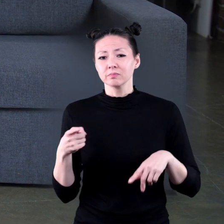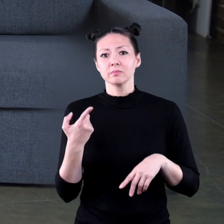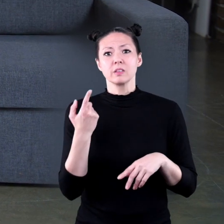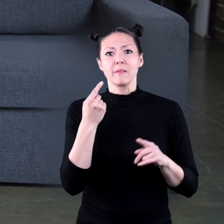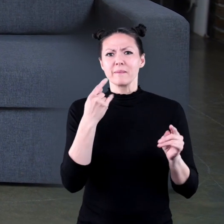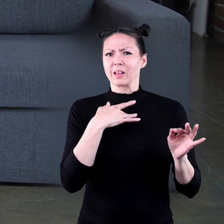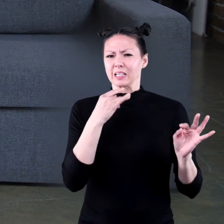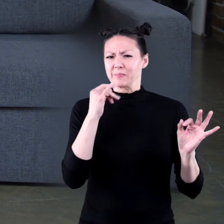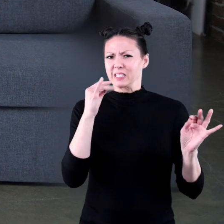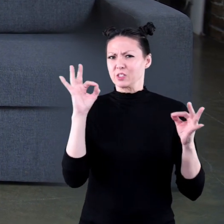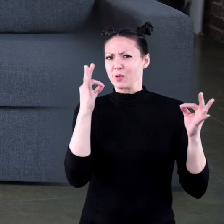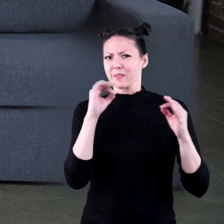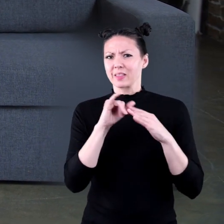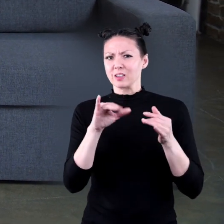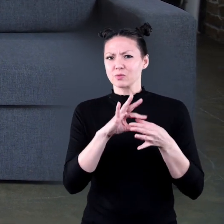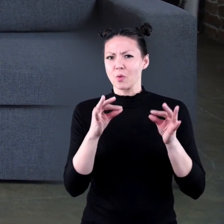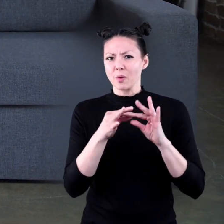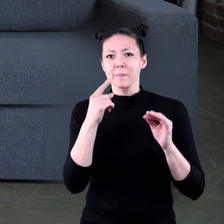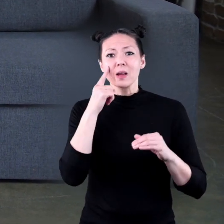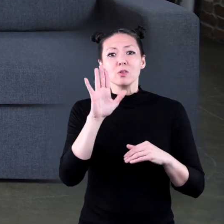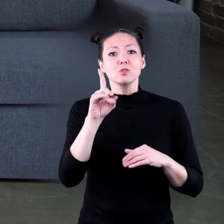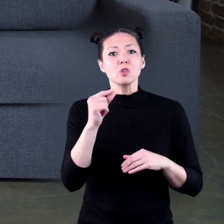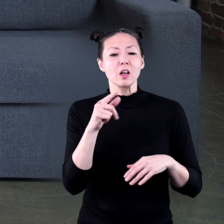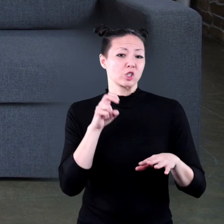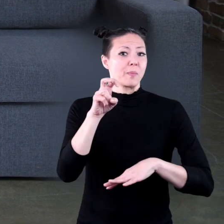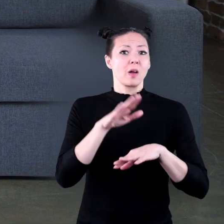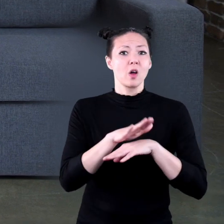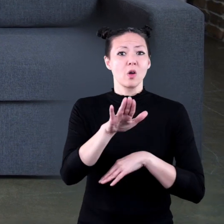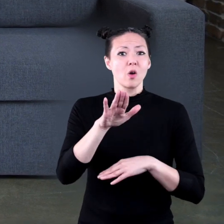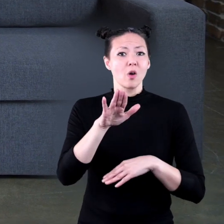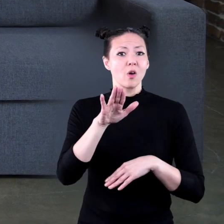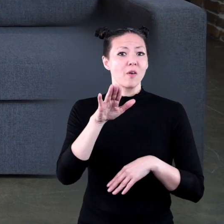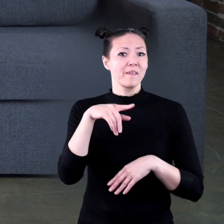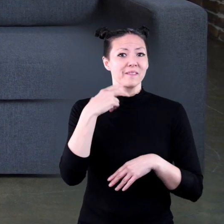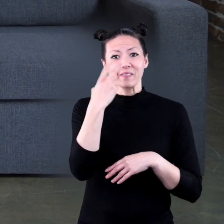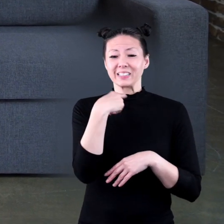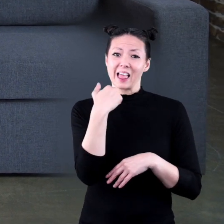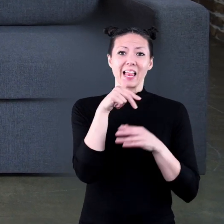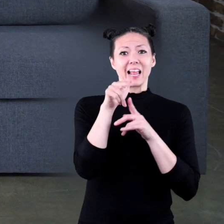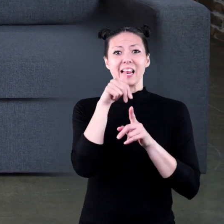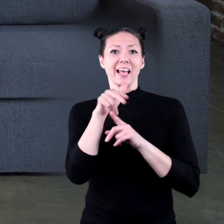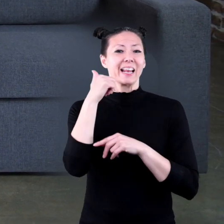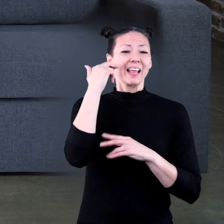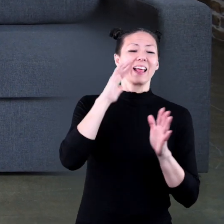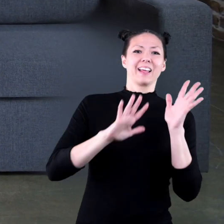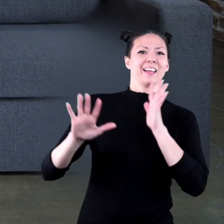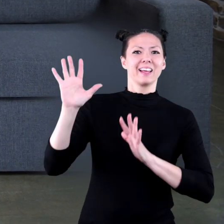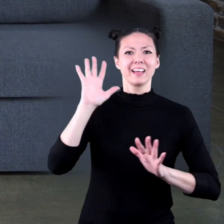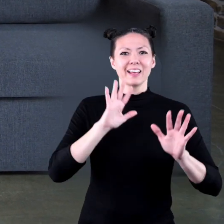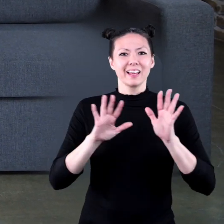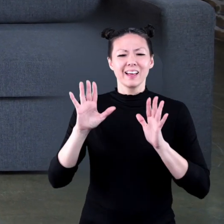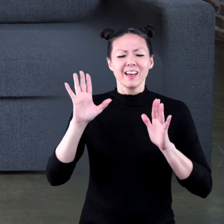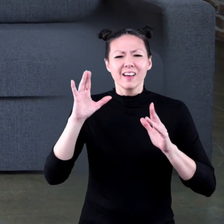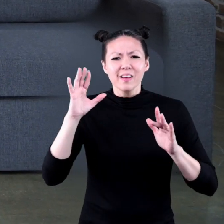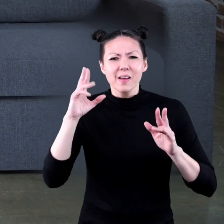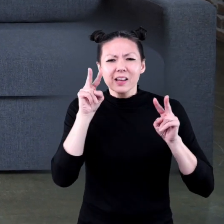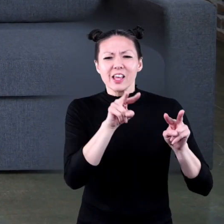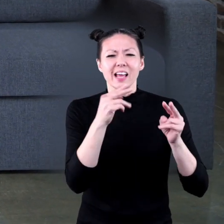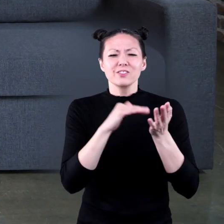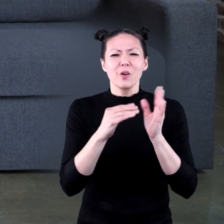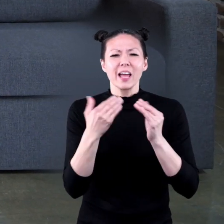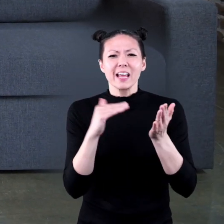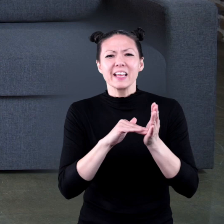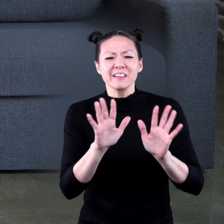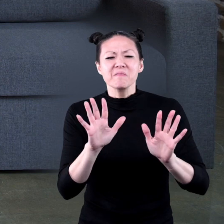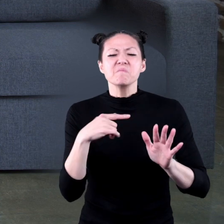got distracted during the story because your dog jumped up on your lap and licked your face, feel free to go back and listen to the story again.